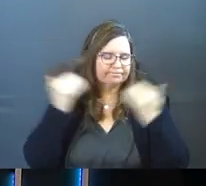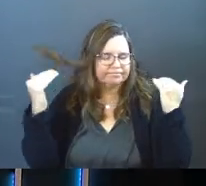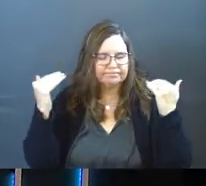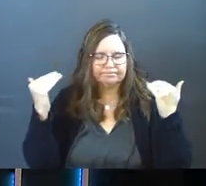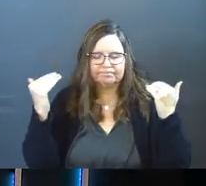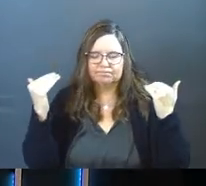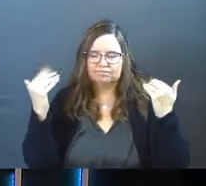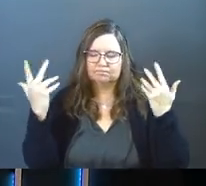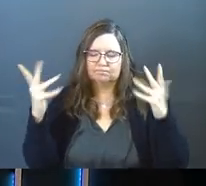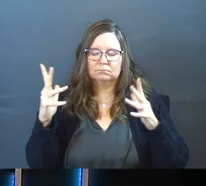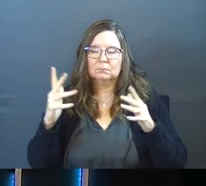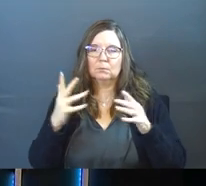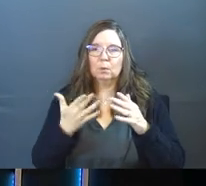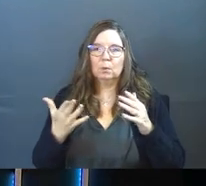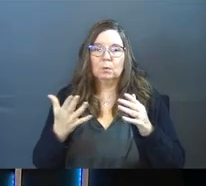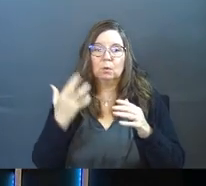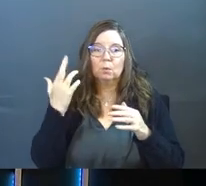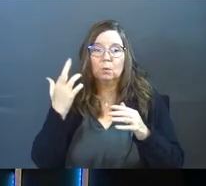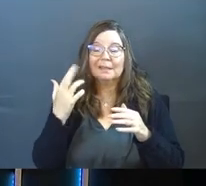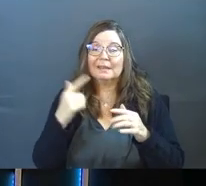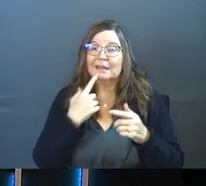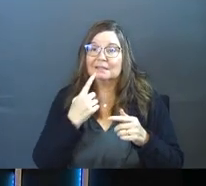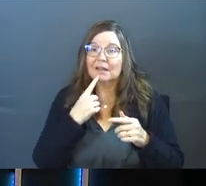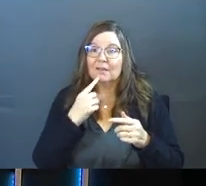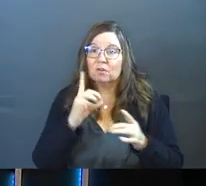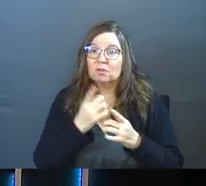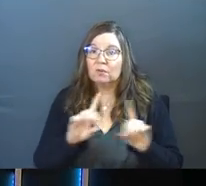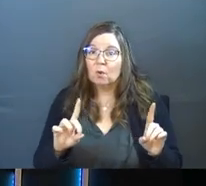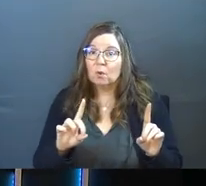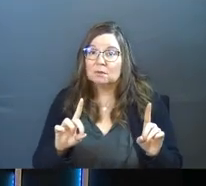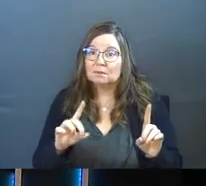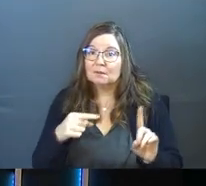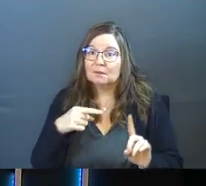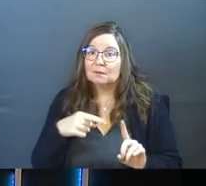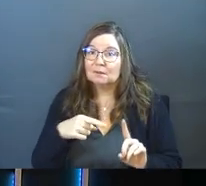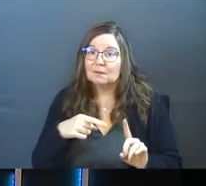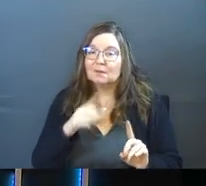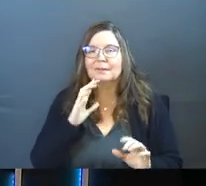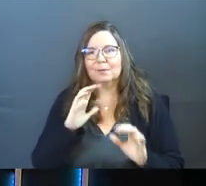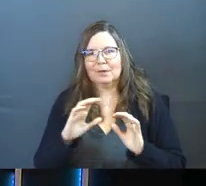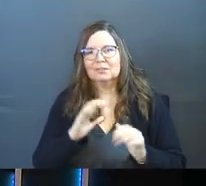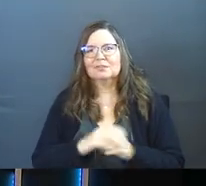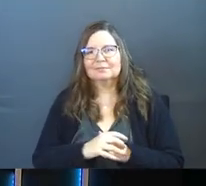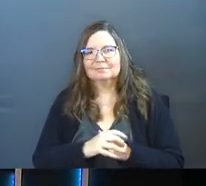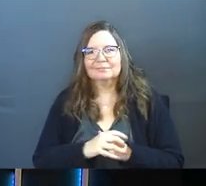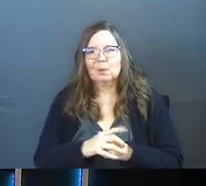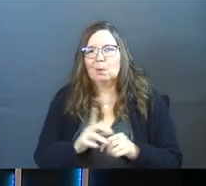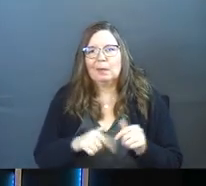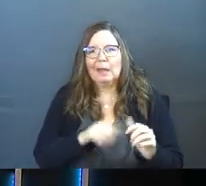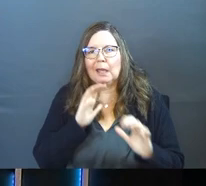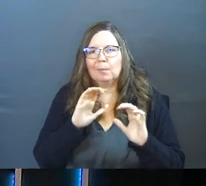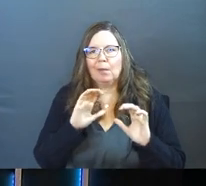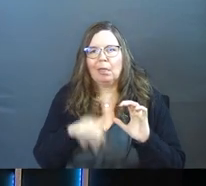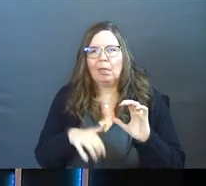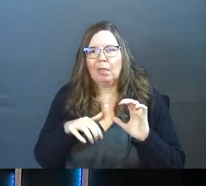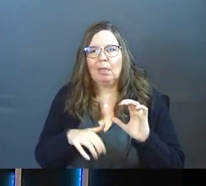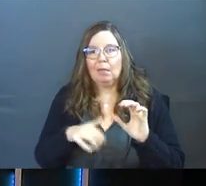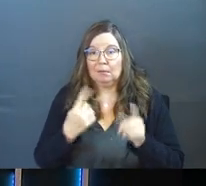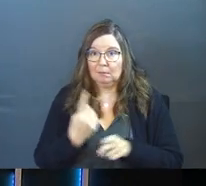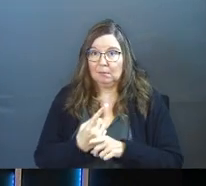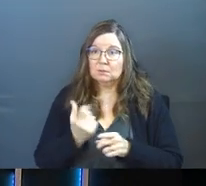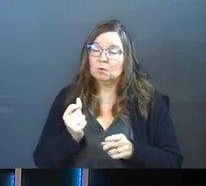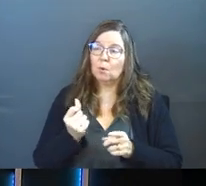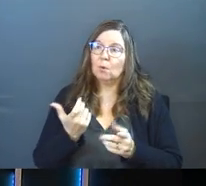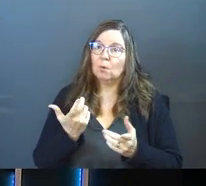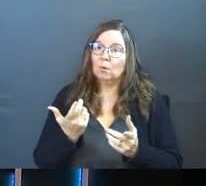relationship anymore, what do you think is the number one reason they cite for their divorce? It's communication. We can't communicate, right? And